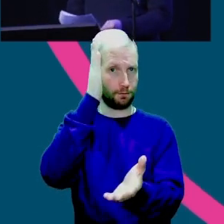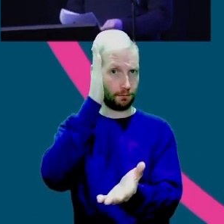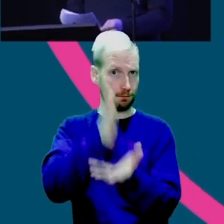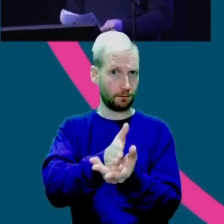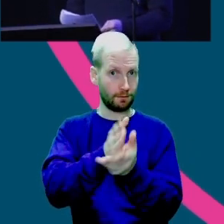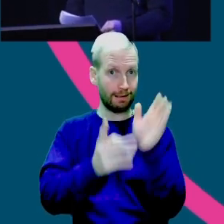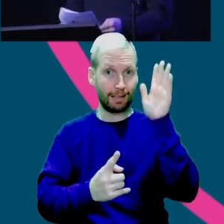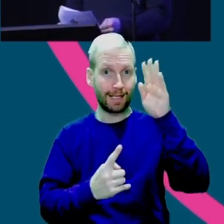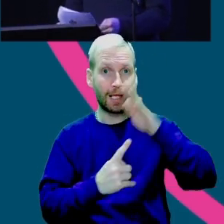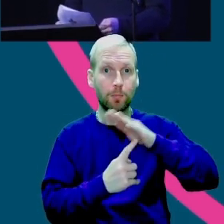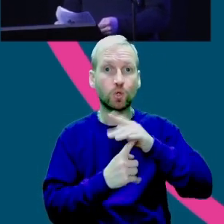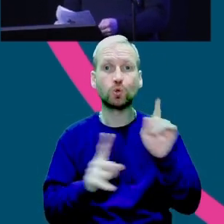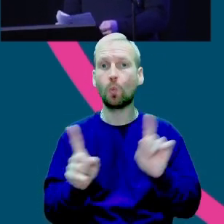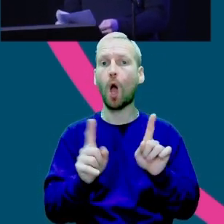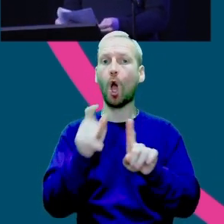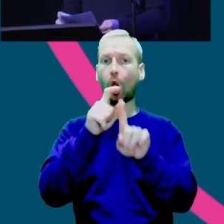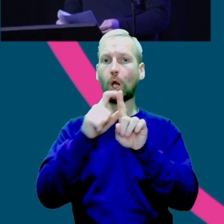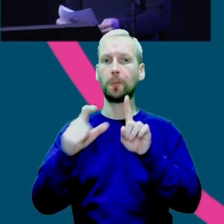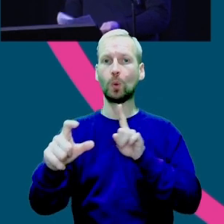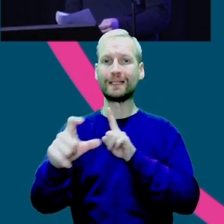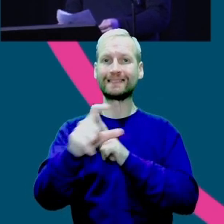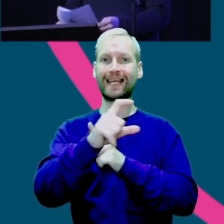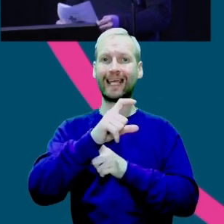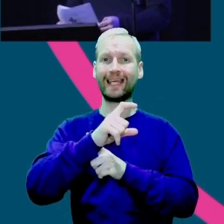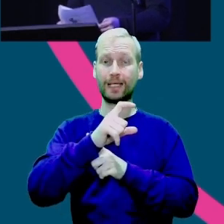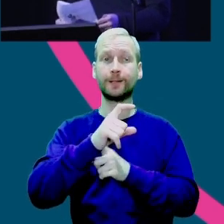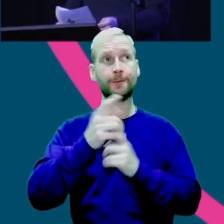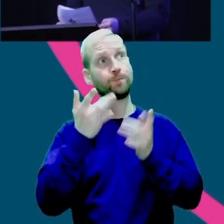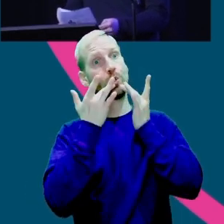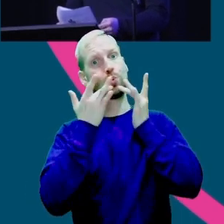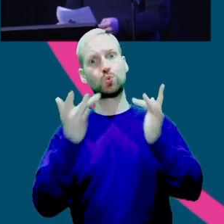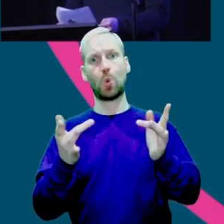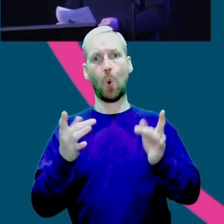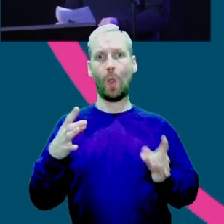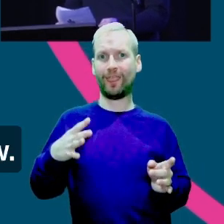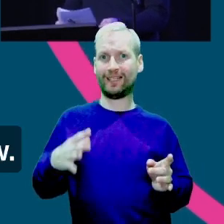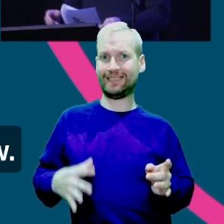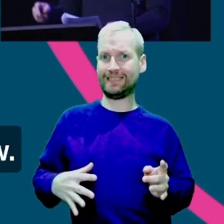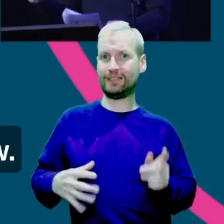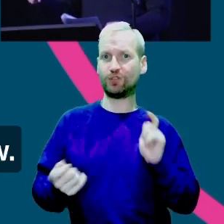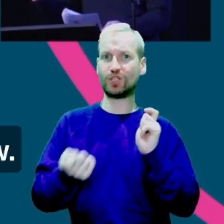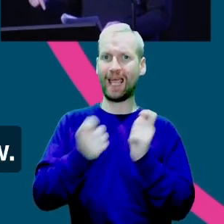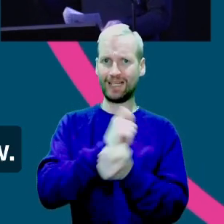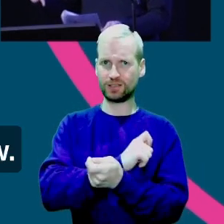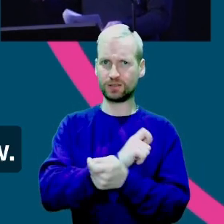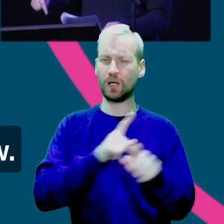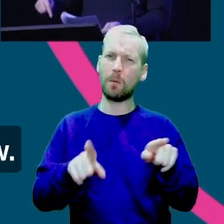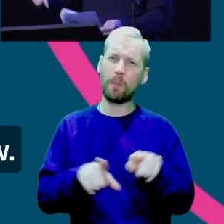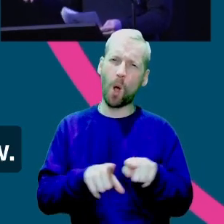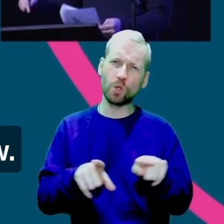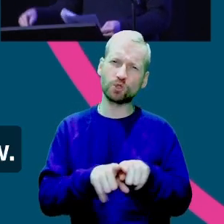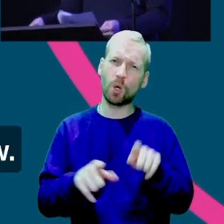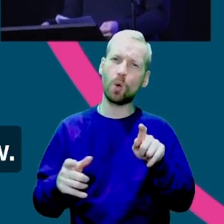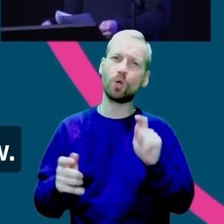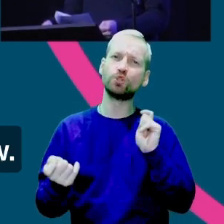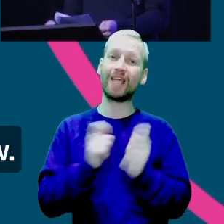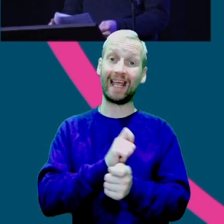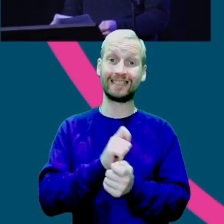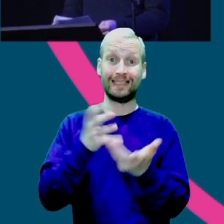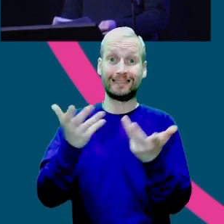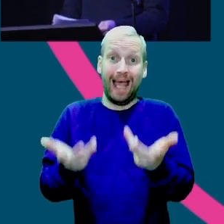here today, is to highlight the need for change, but also highlight the need for change right